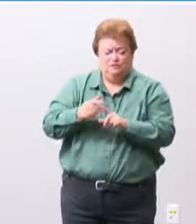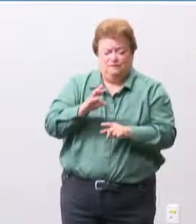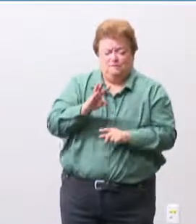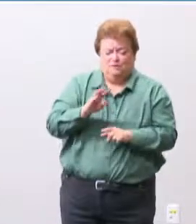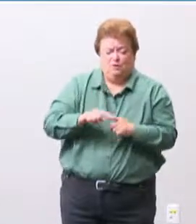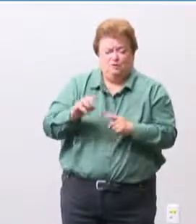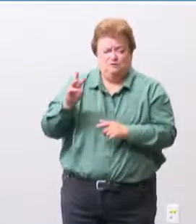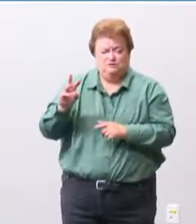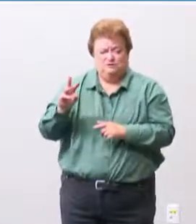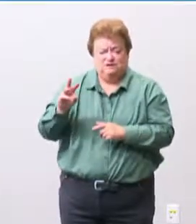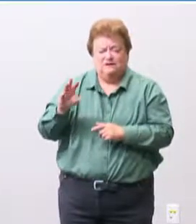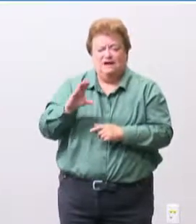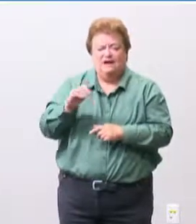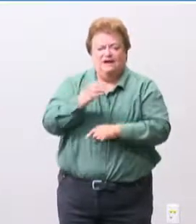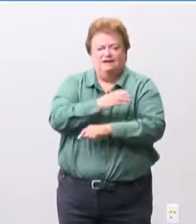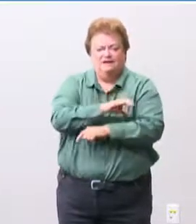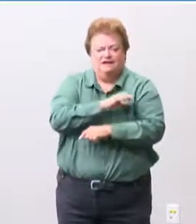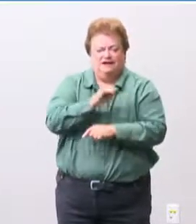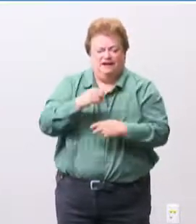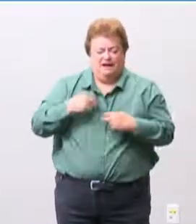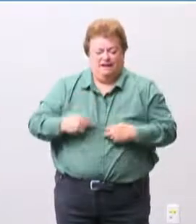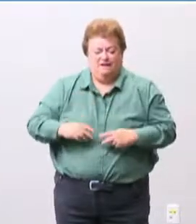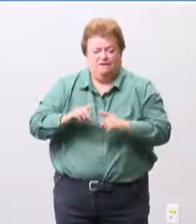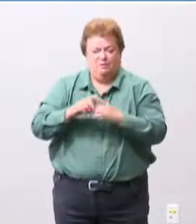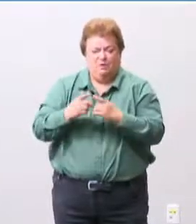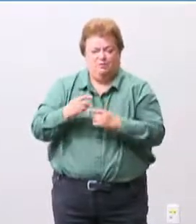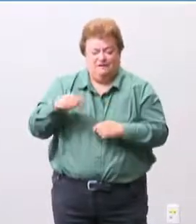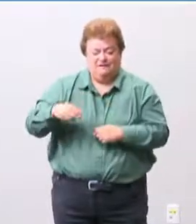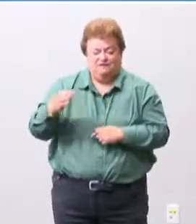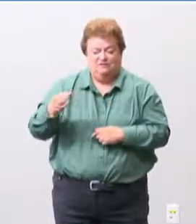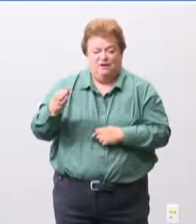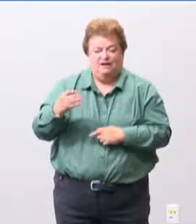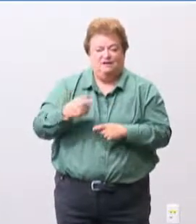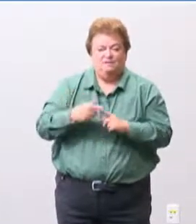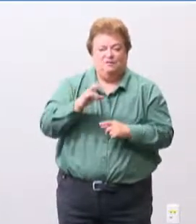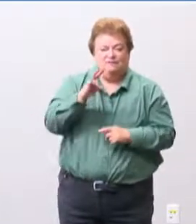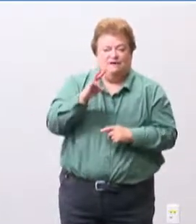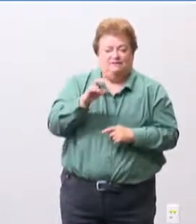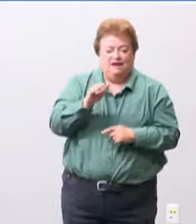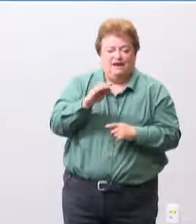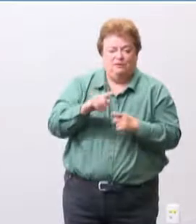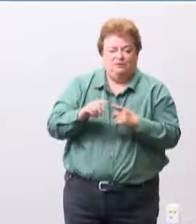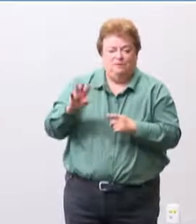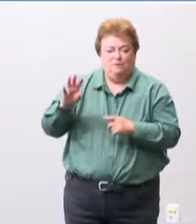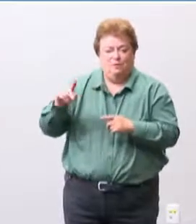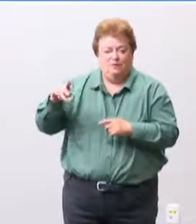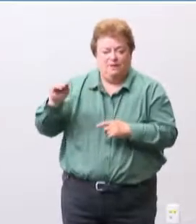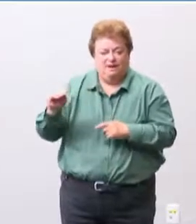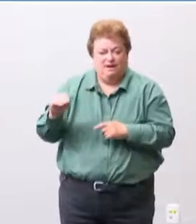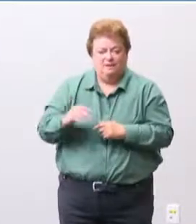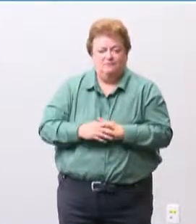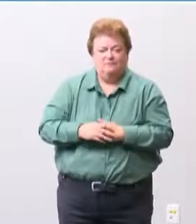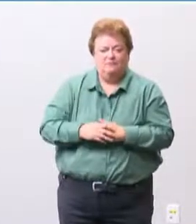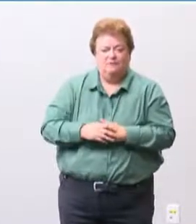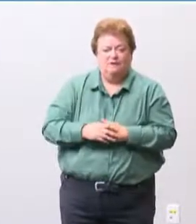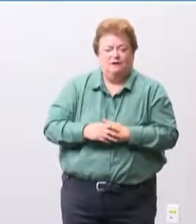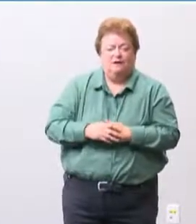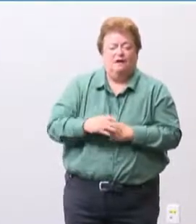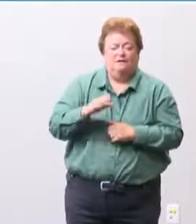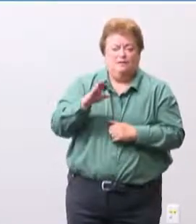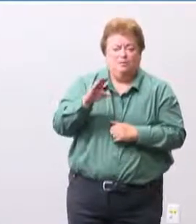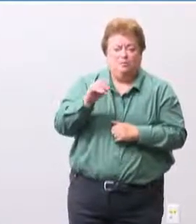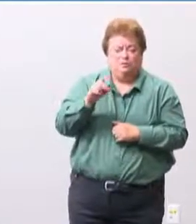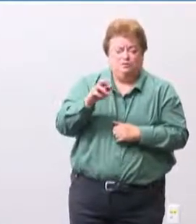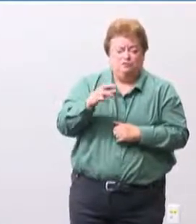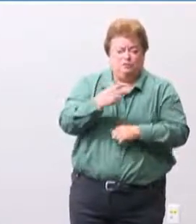and at a clinic at the health department this Friday from 7 a.m. to 4 p.m. Of course, booster doses are